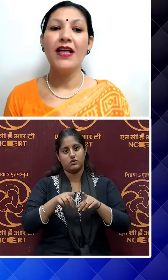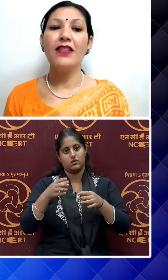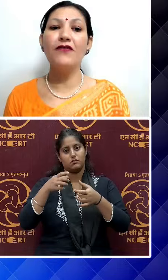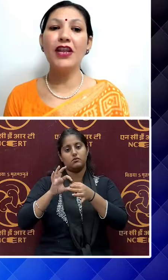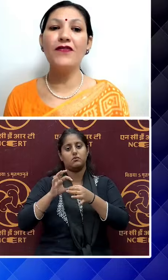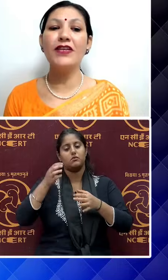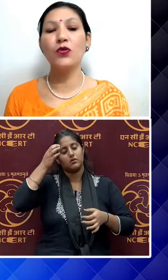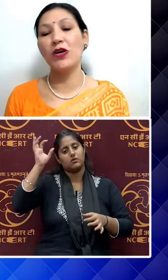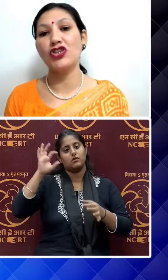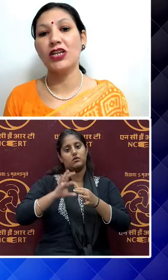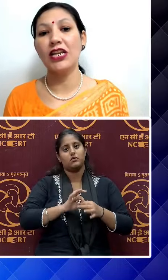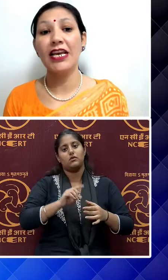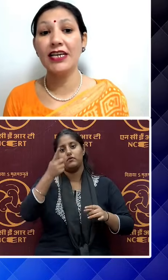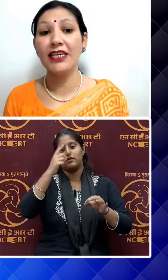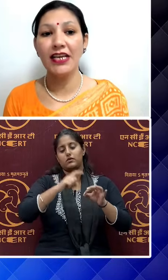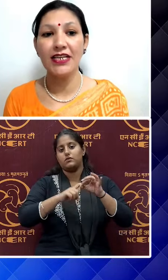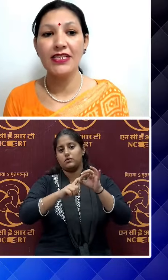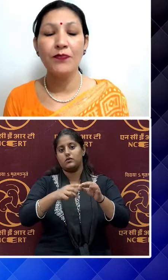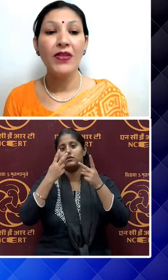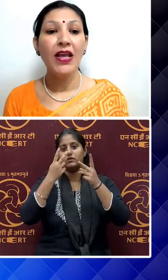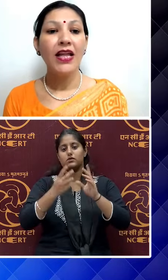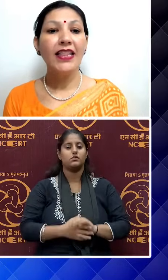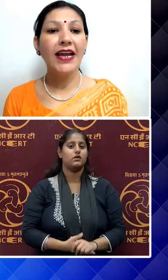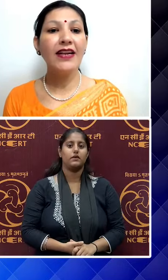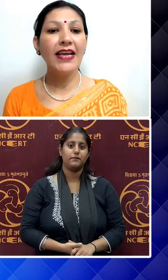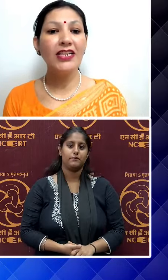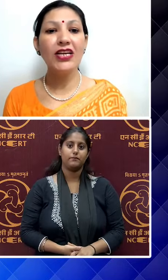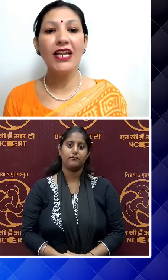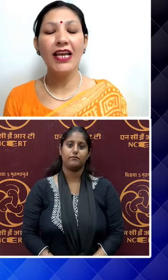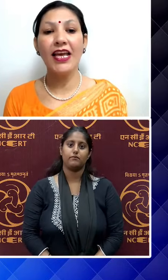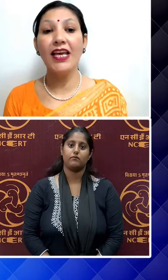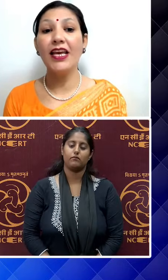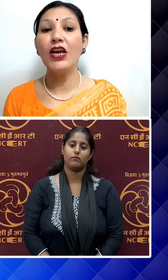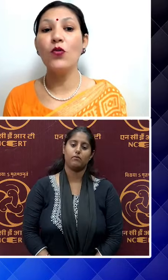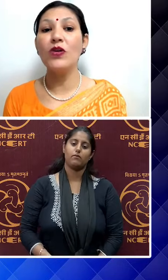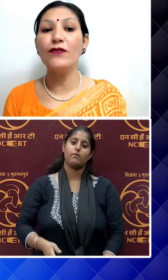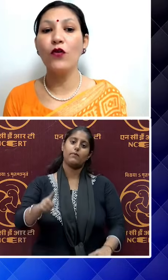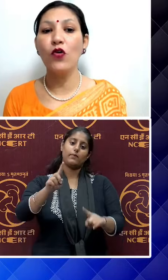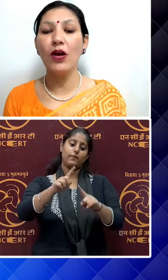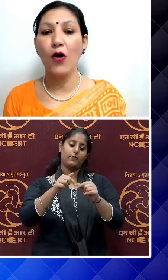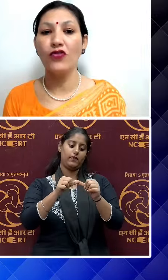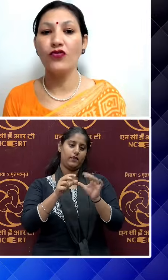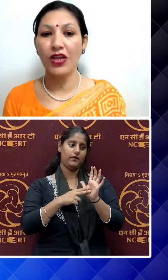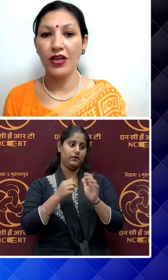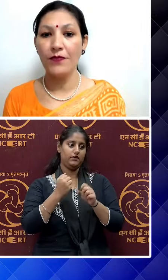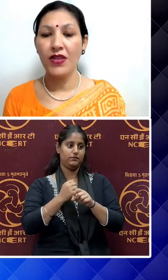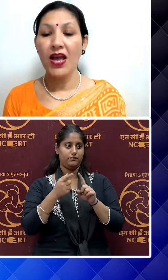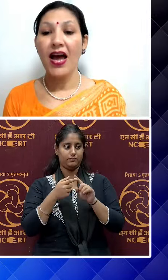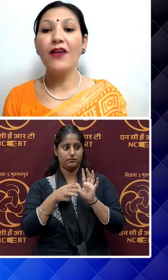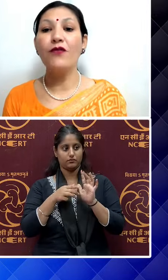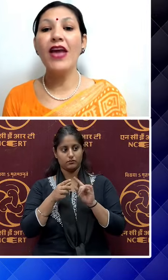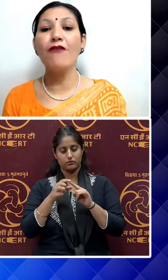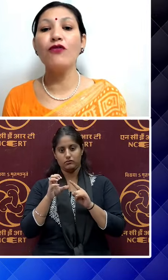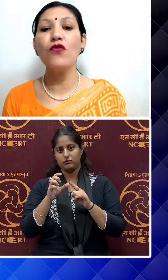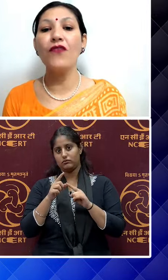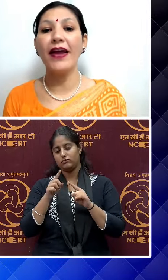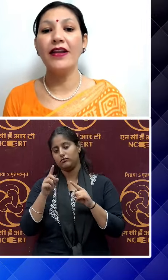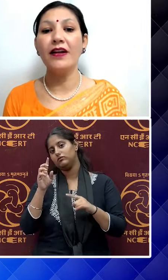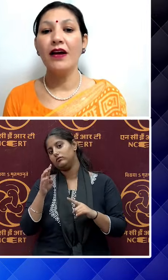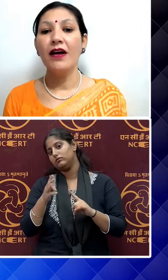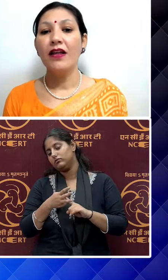concept. The very first question here is that tangent A equals 4 upon 3 and we have